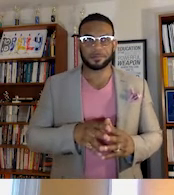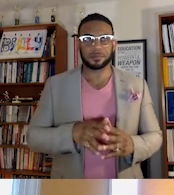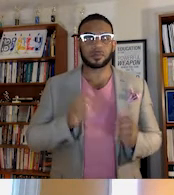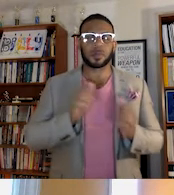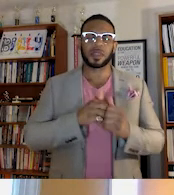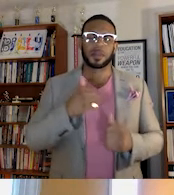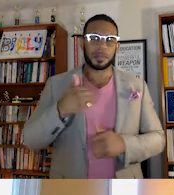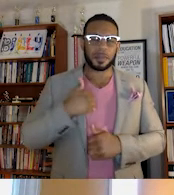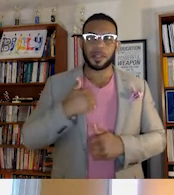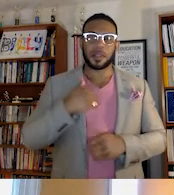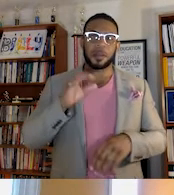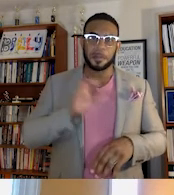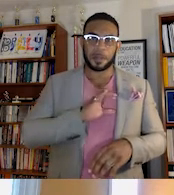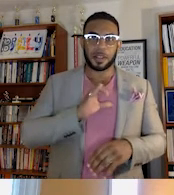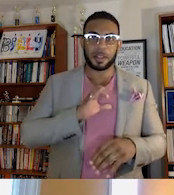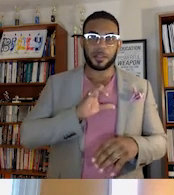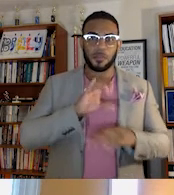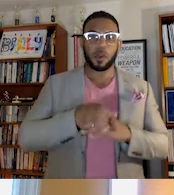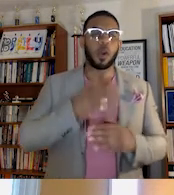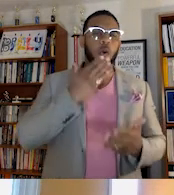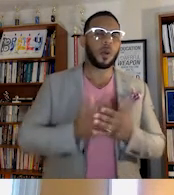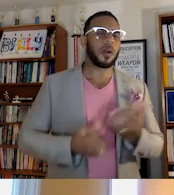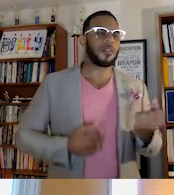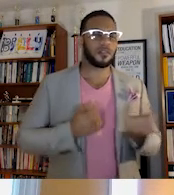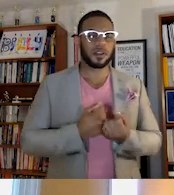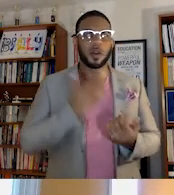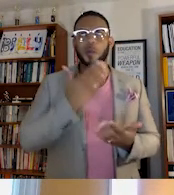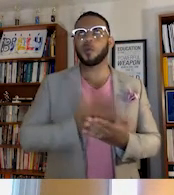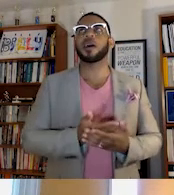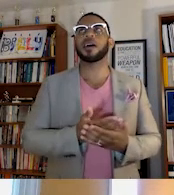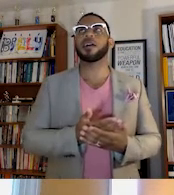with militarized police, well-funded,